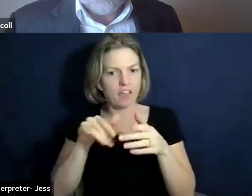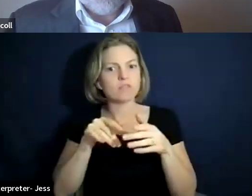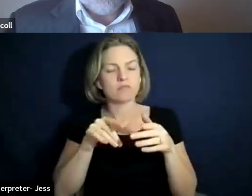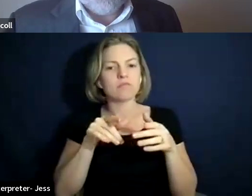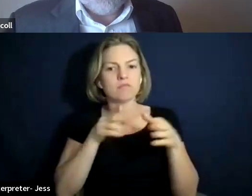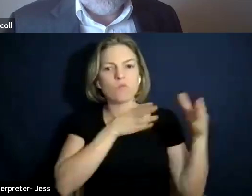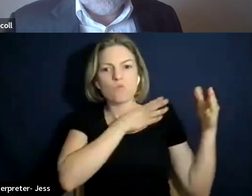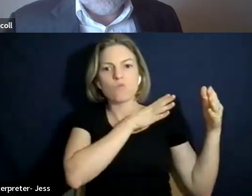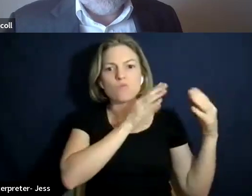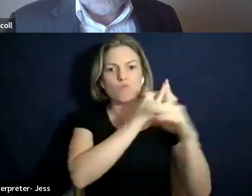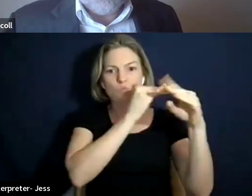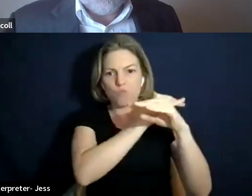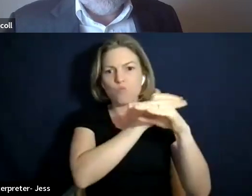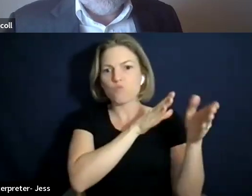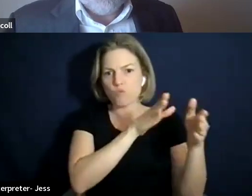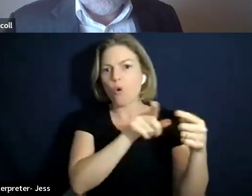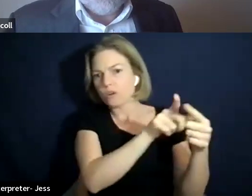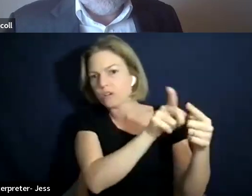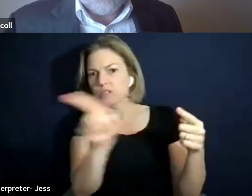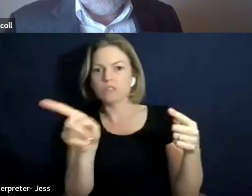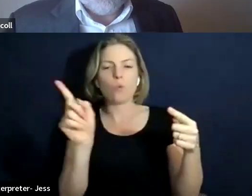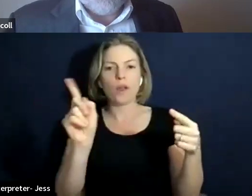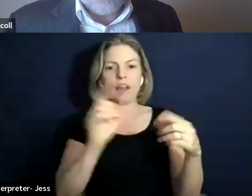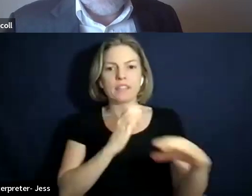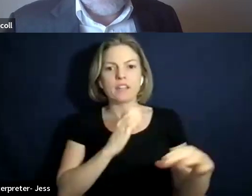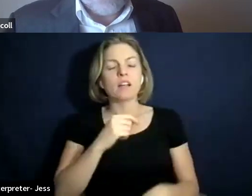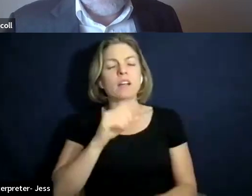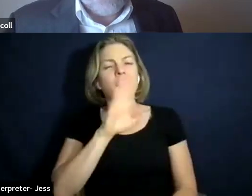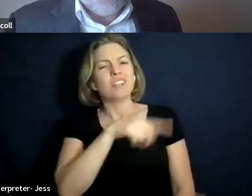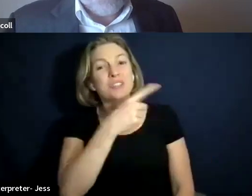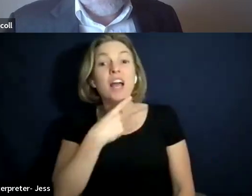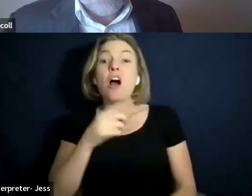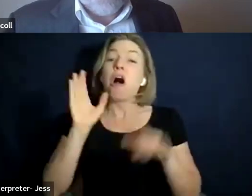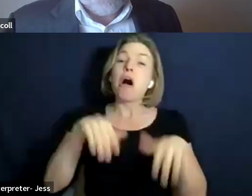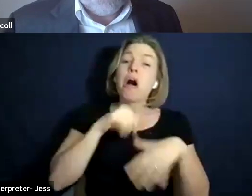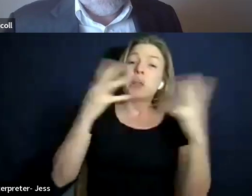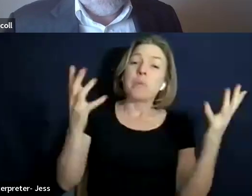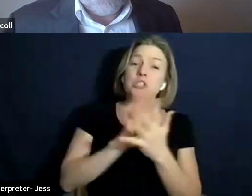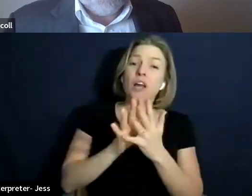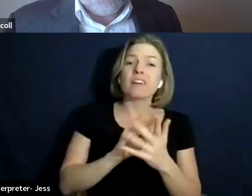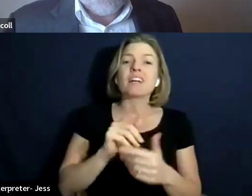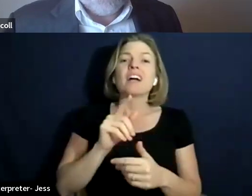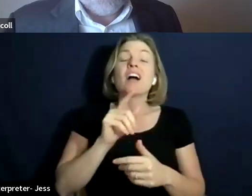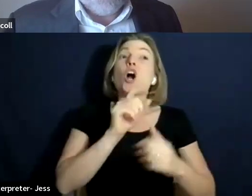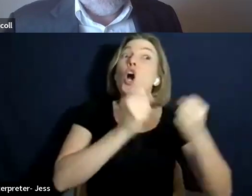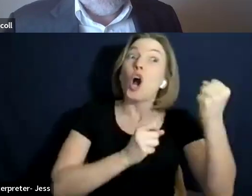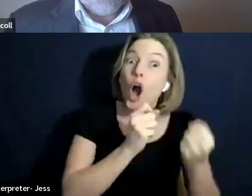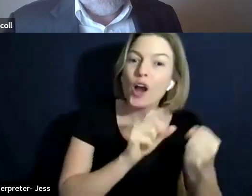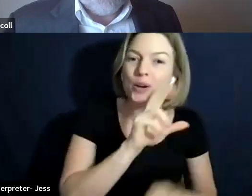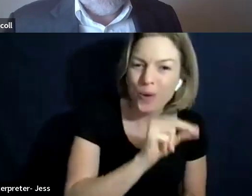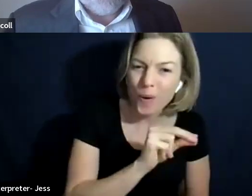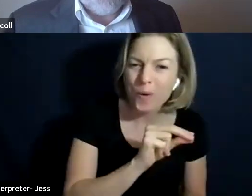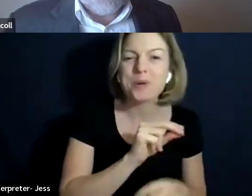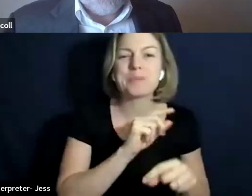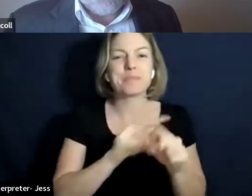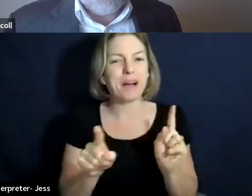of underneath the rounded tunnel. And I think when you said there's not much traffic here, that's true of cars. And this was the same problem when we went